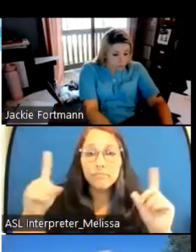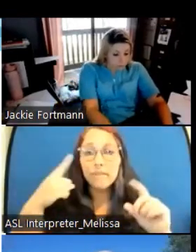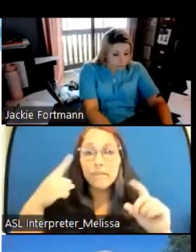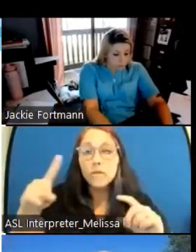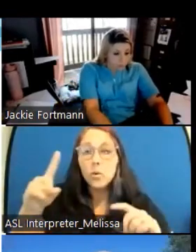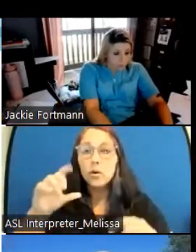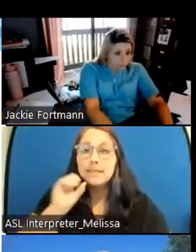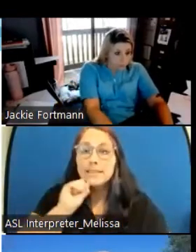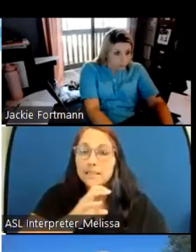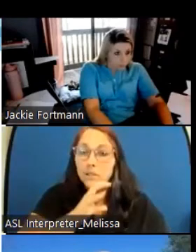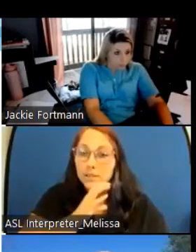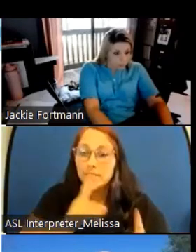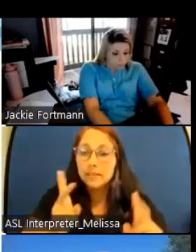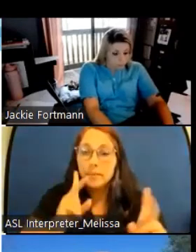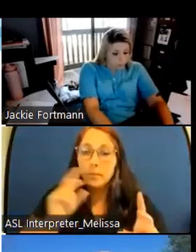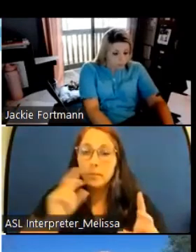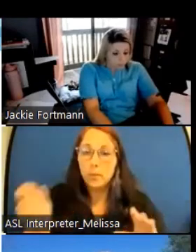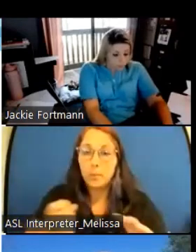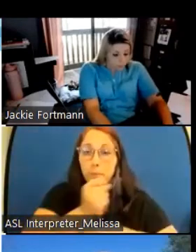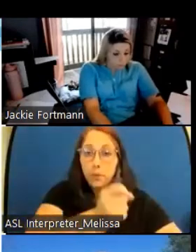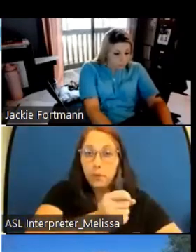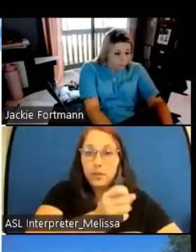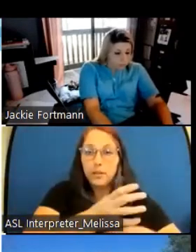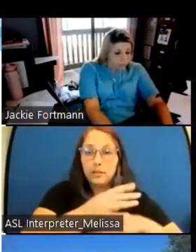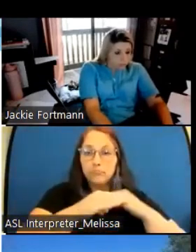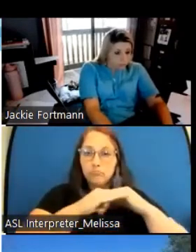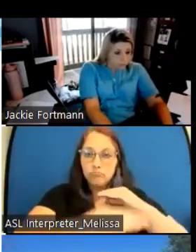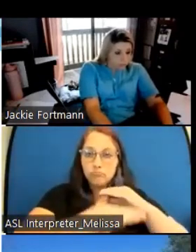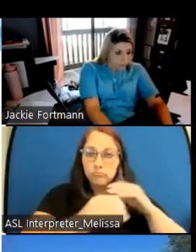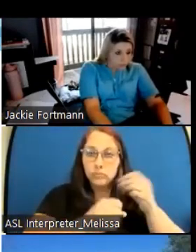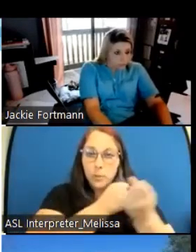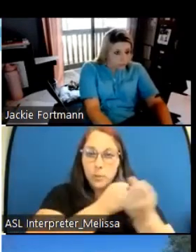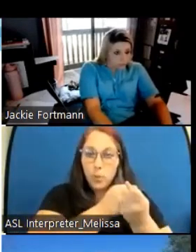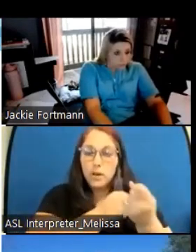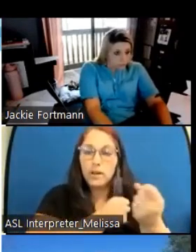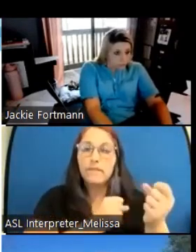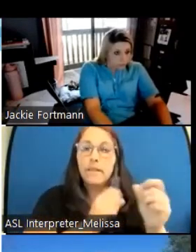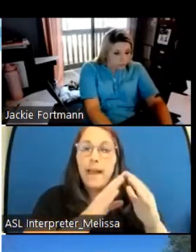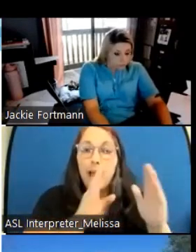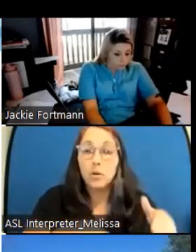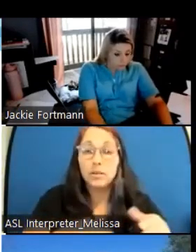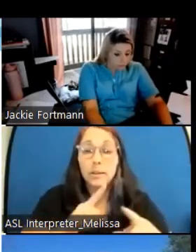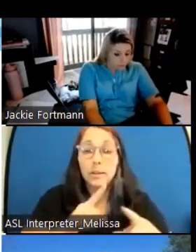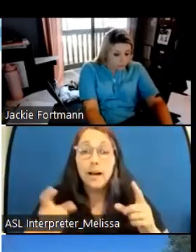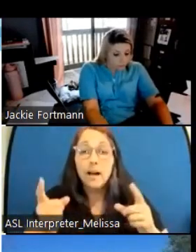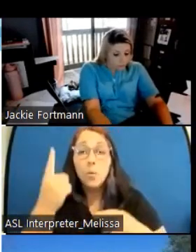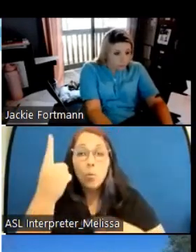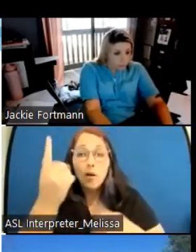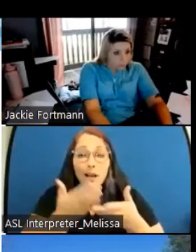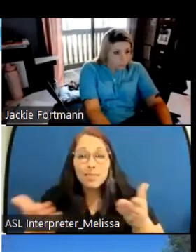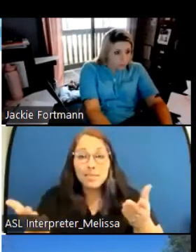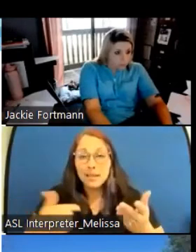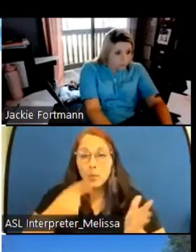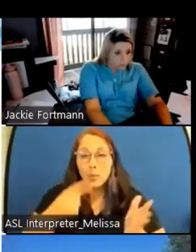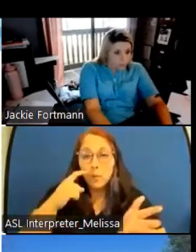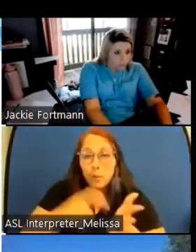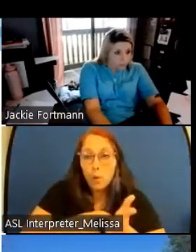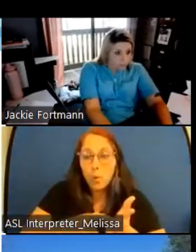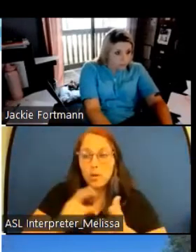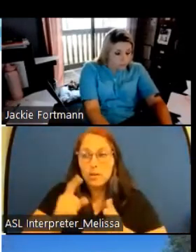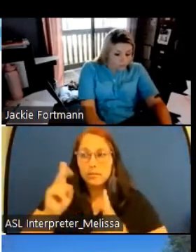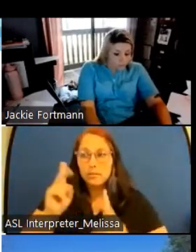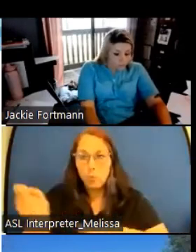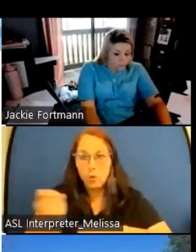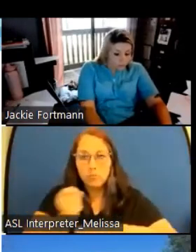housing. But another thing that we found was necessary, we had folks that were having difficulty assimilating once they were actually placed in our